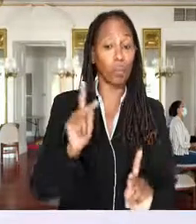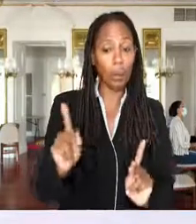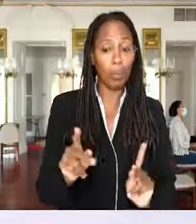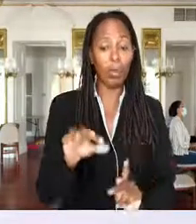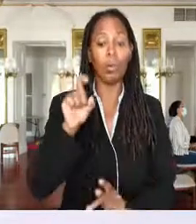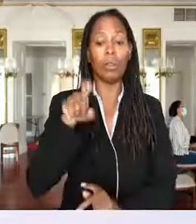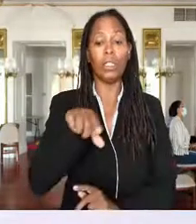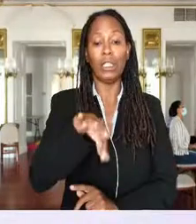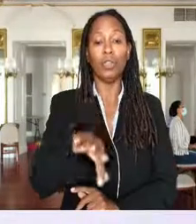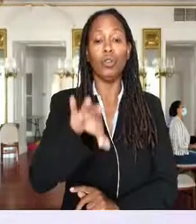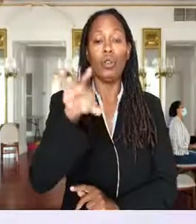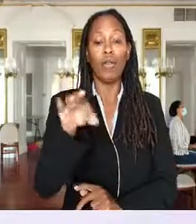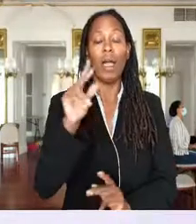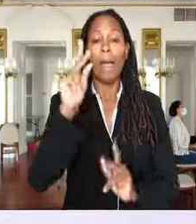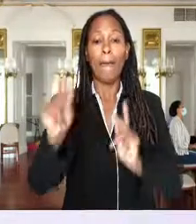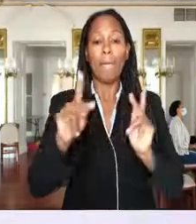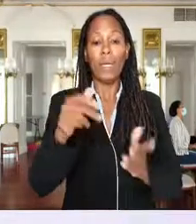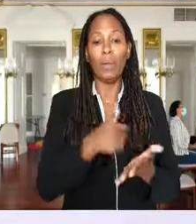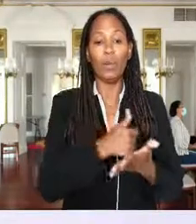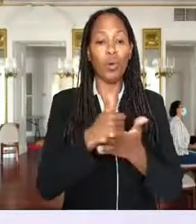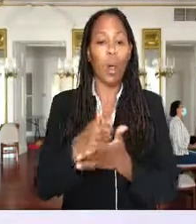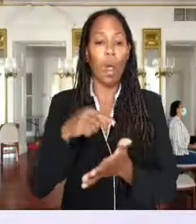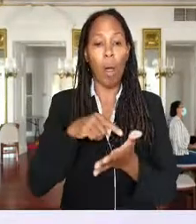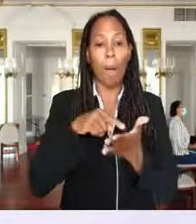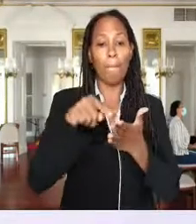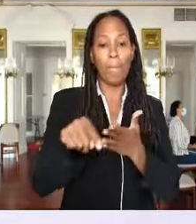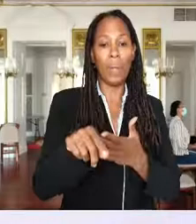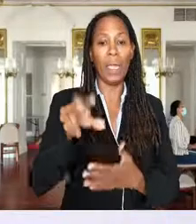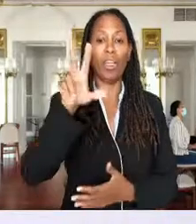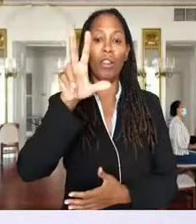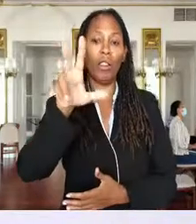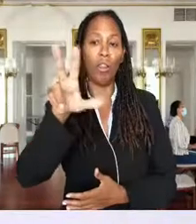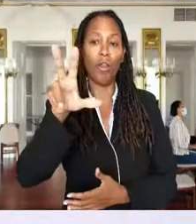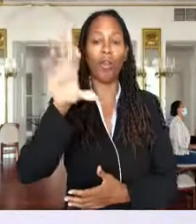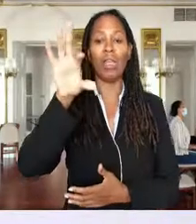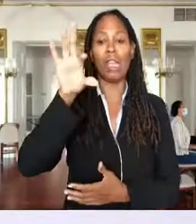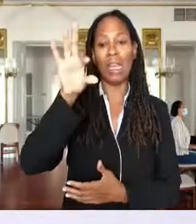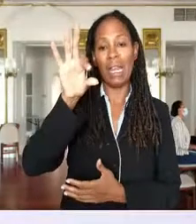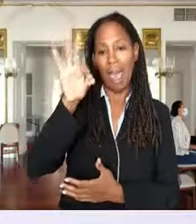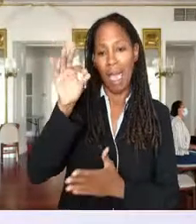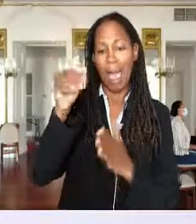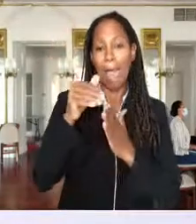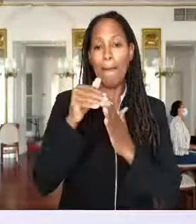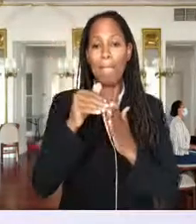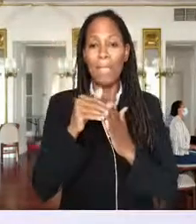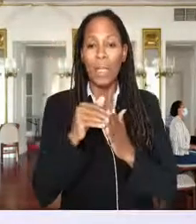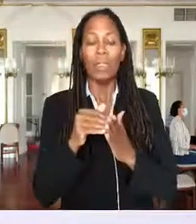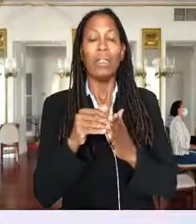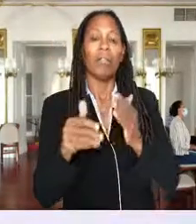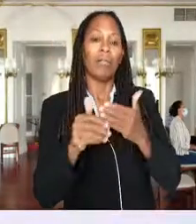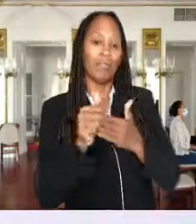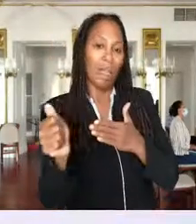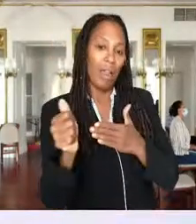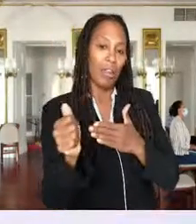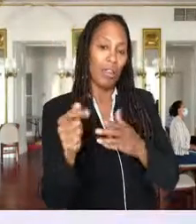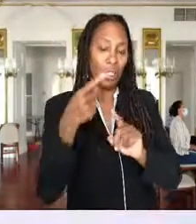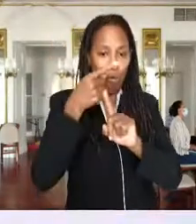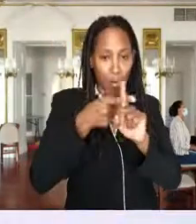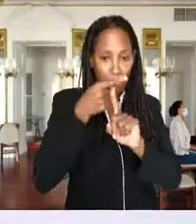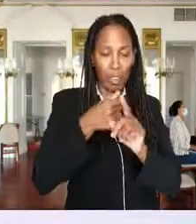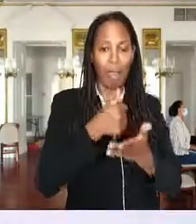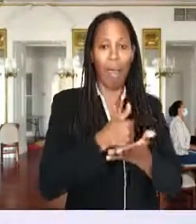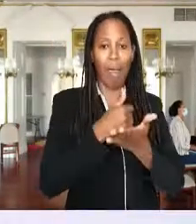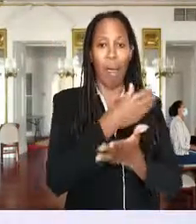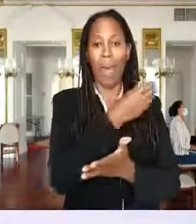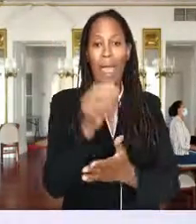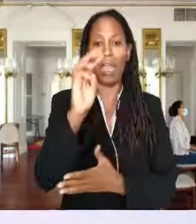us pay the $39 million we have in rental assistance and the $8 million that we have in mortgage assistance. We